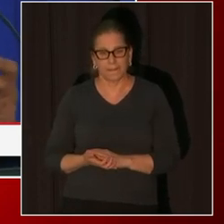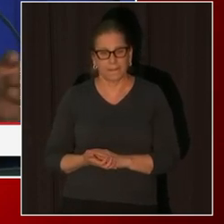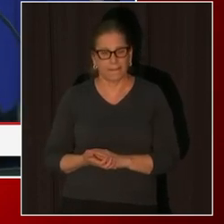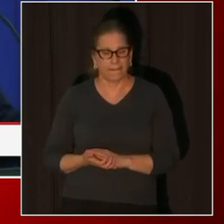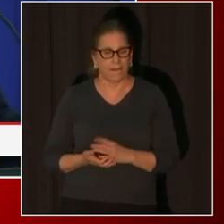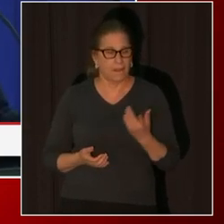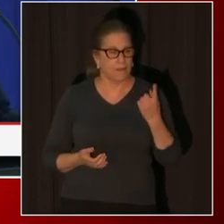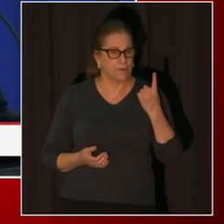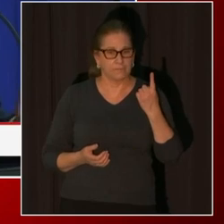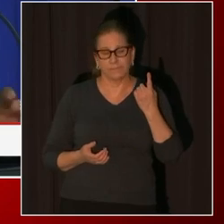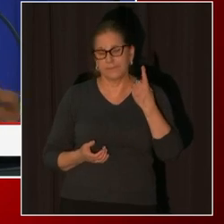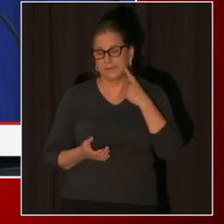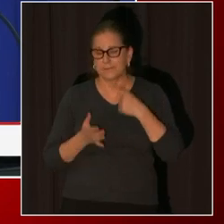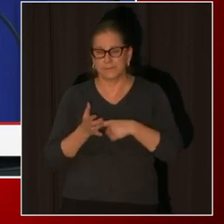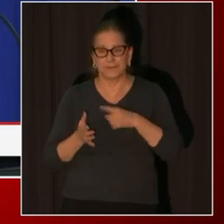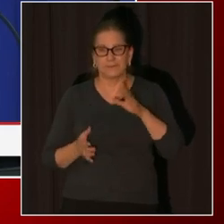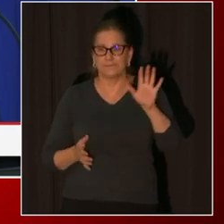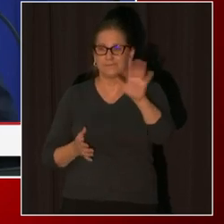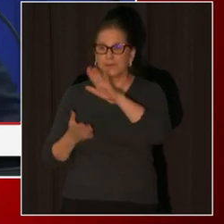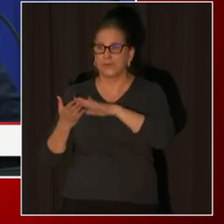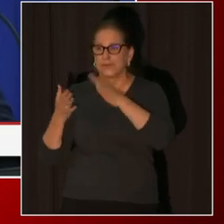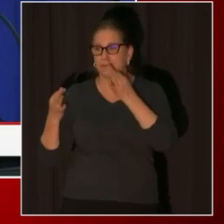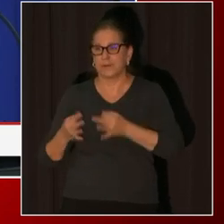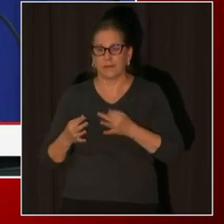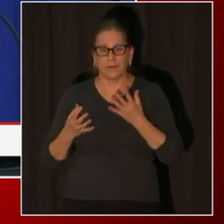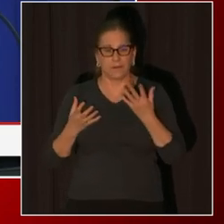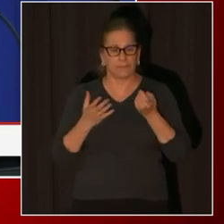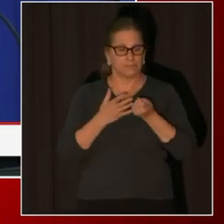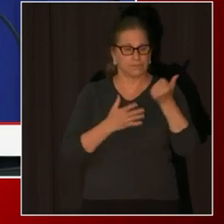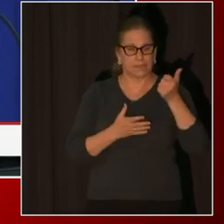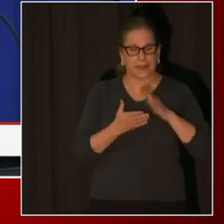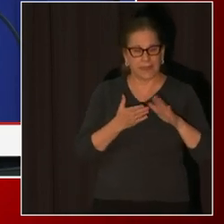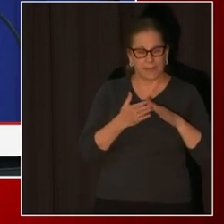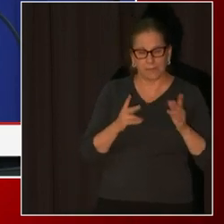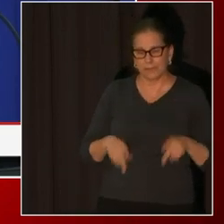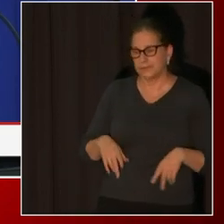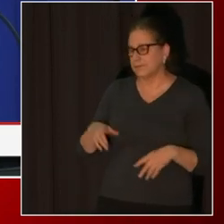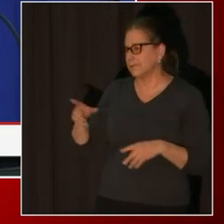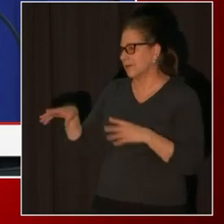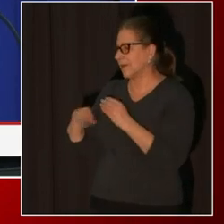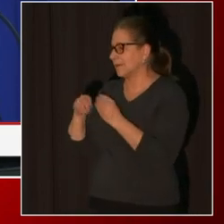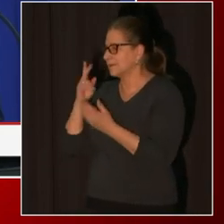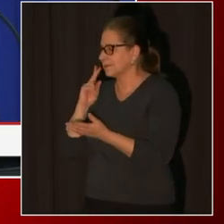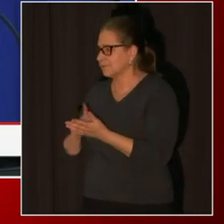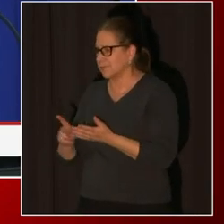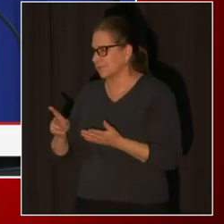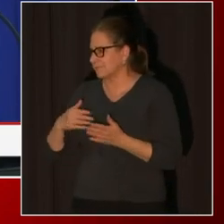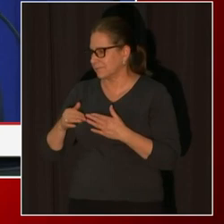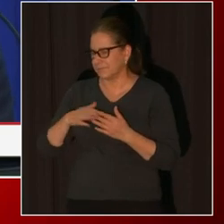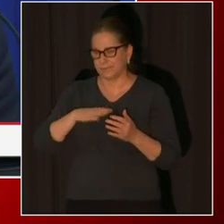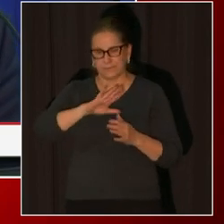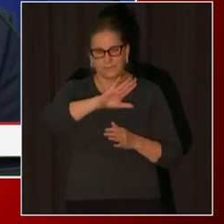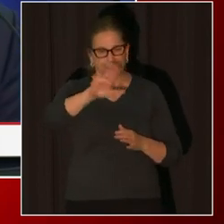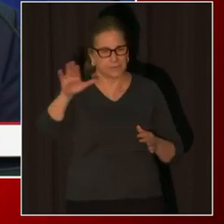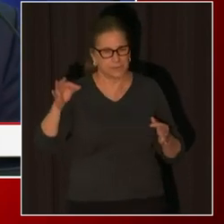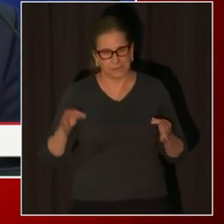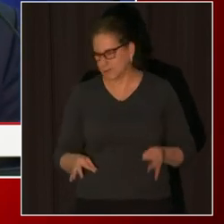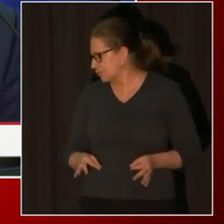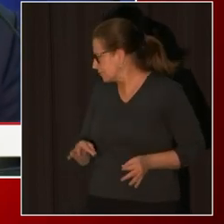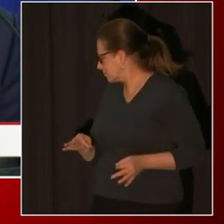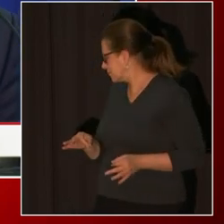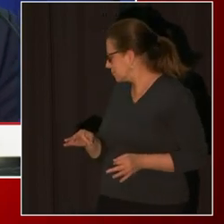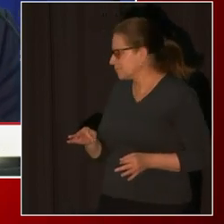I'll take 2 registrars, and so I'm willing to forego 2 of the secretarial staff support